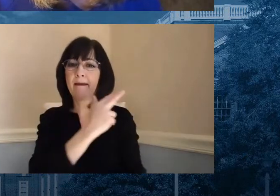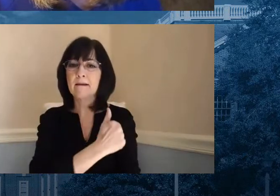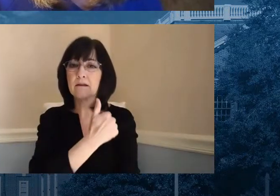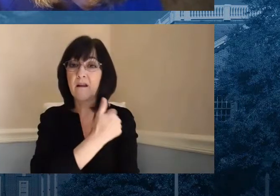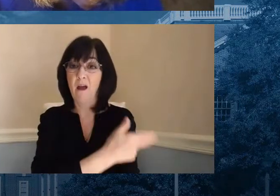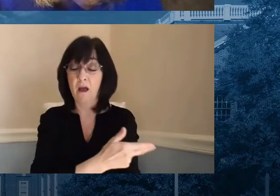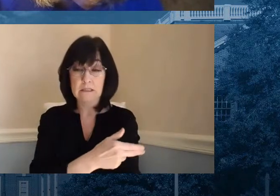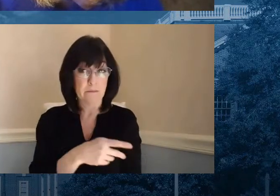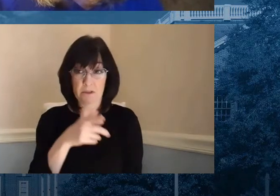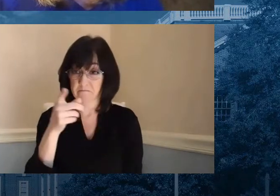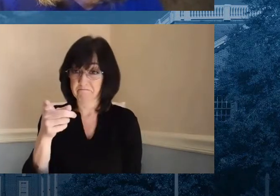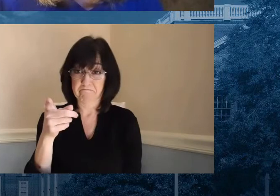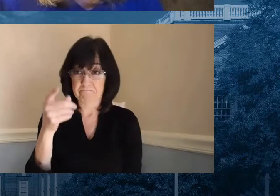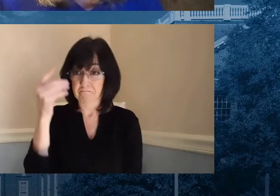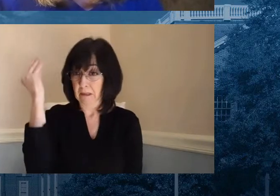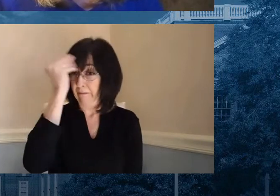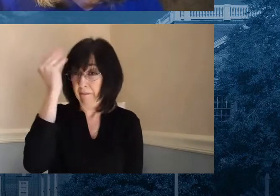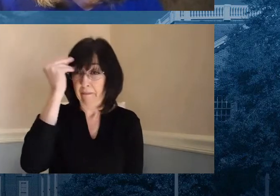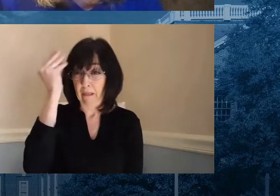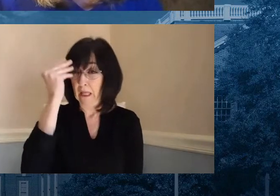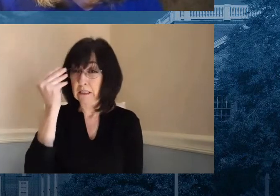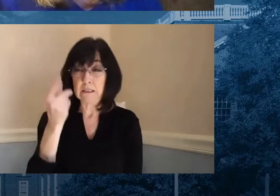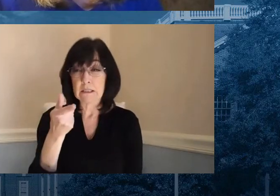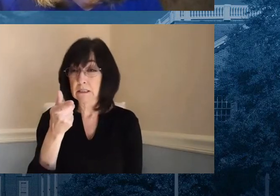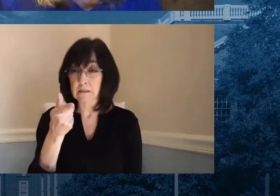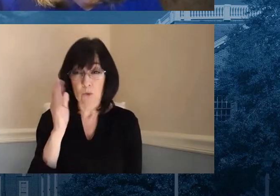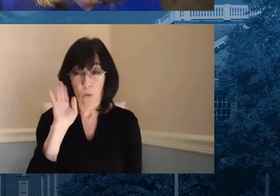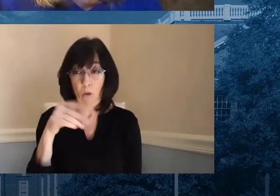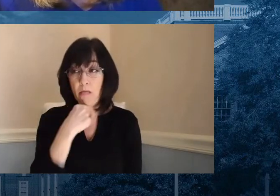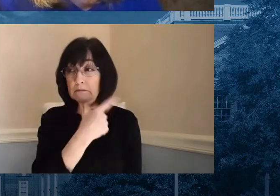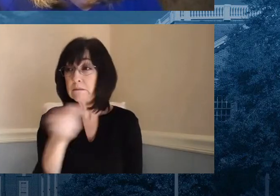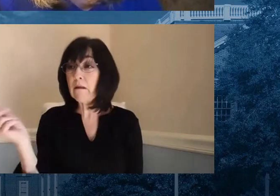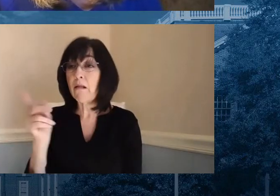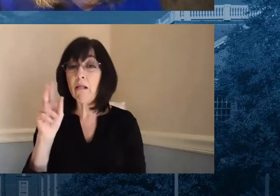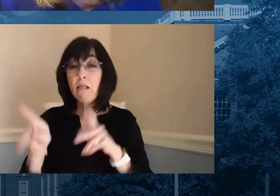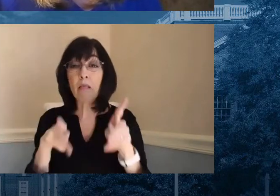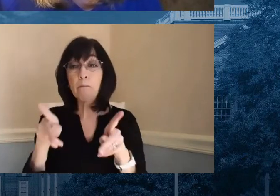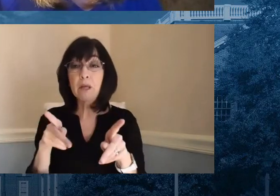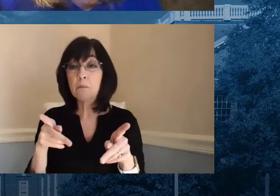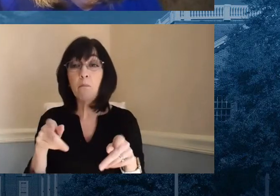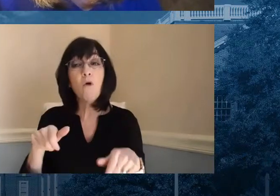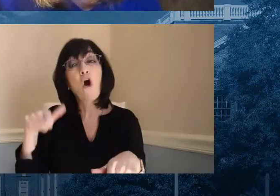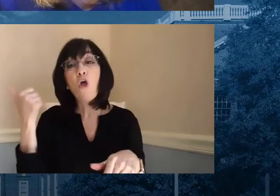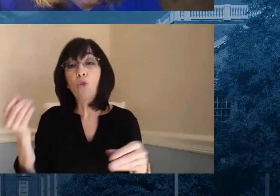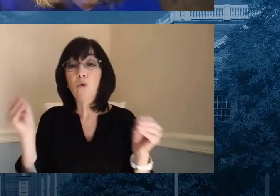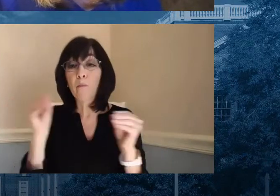considering in addition to asking people to lean into social distancing and mask wearing?